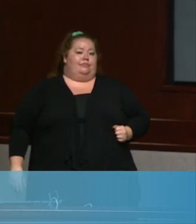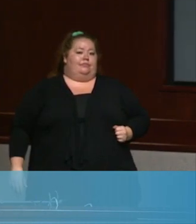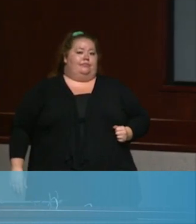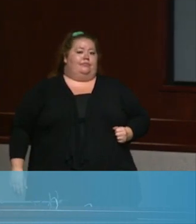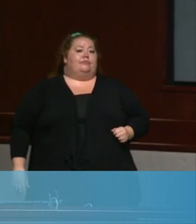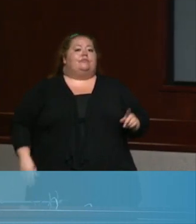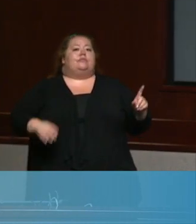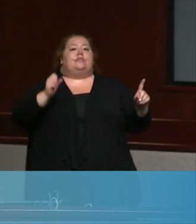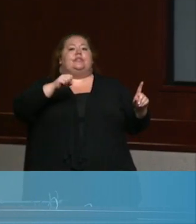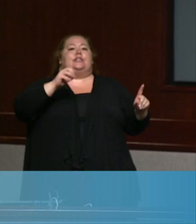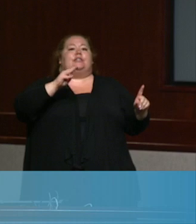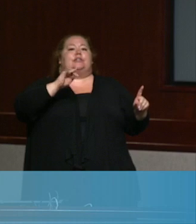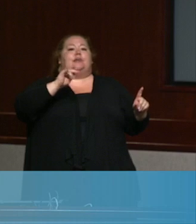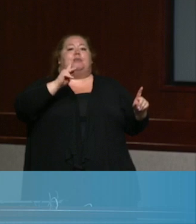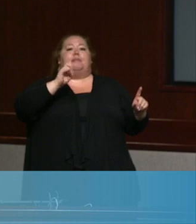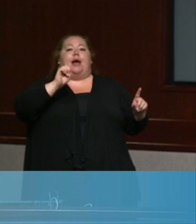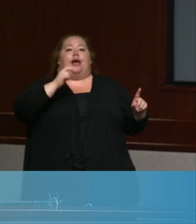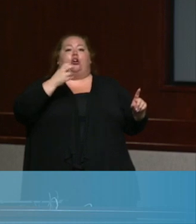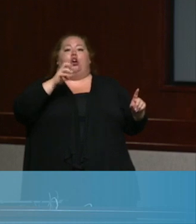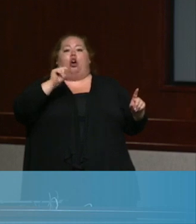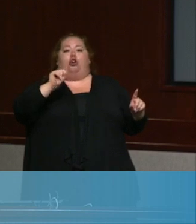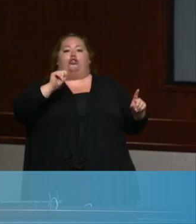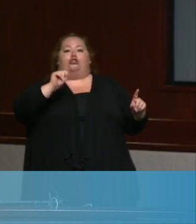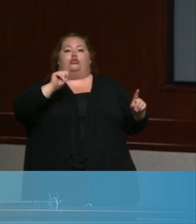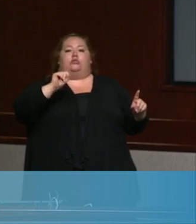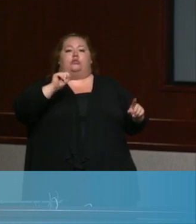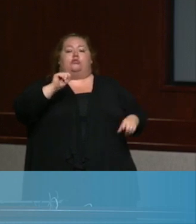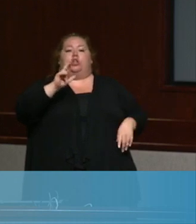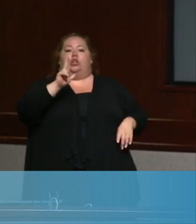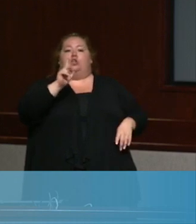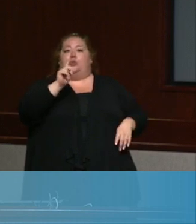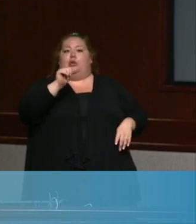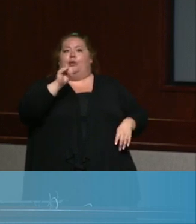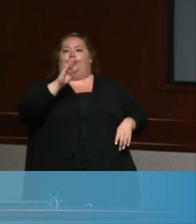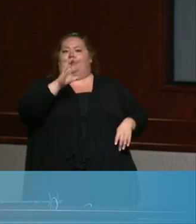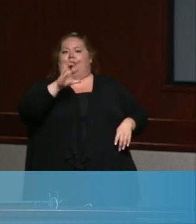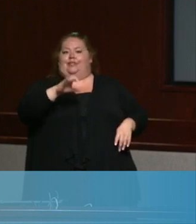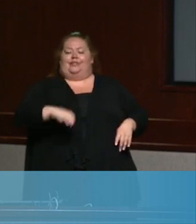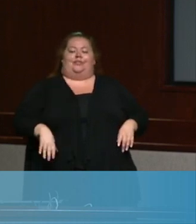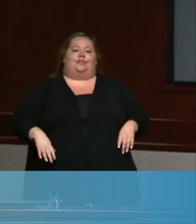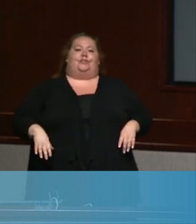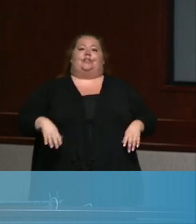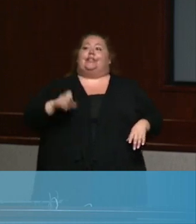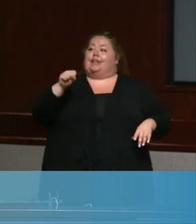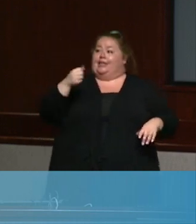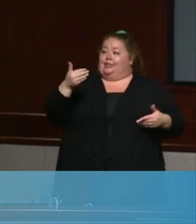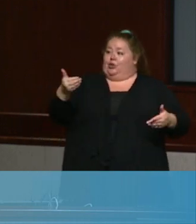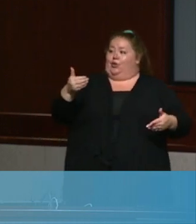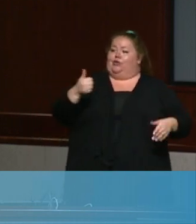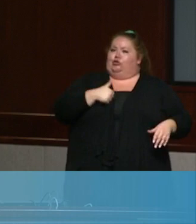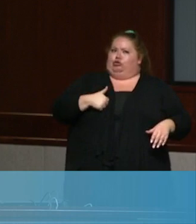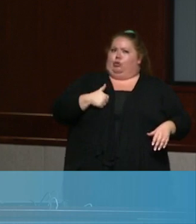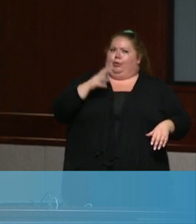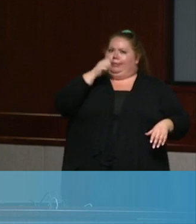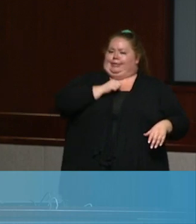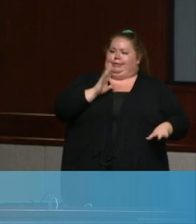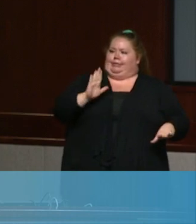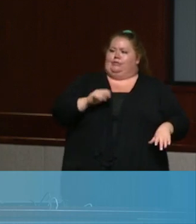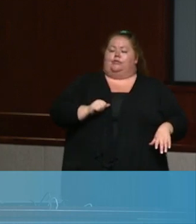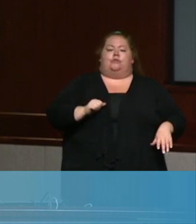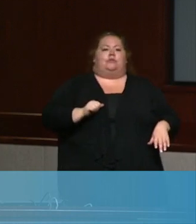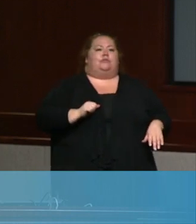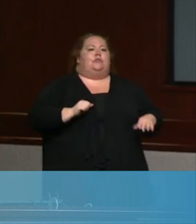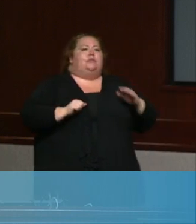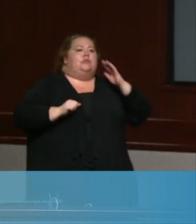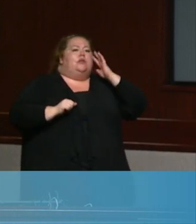Yeah, this is Mike Hart from 23 ABC. Can you hear me? We can. Sorry we missed you. Yeah, that's all right. I wanted to